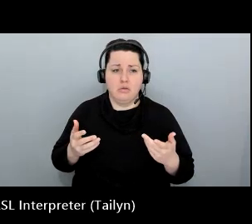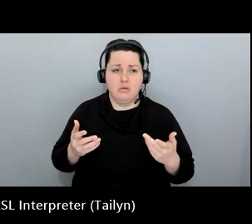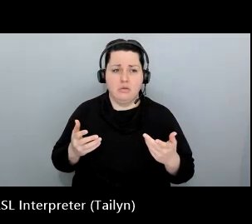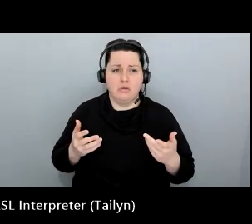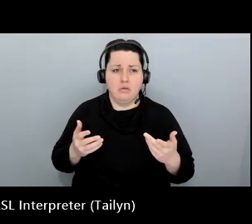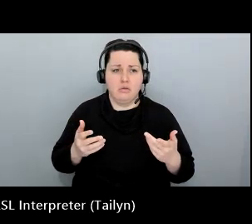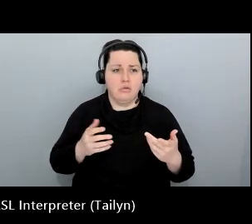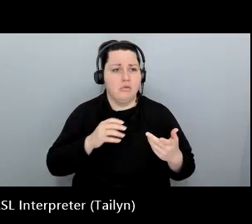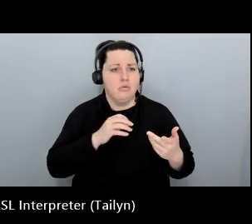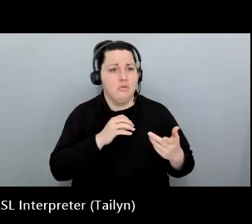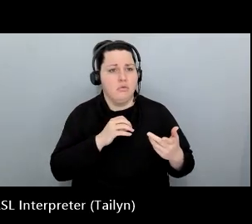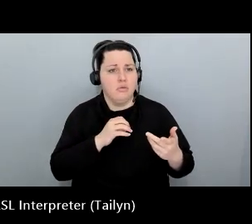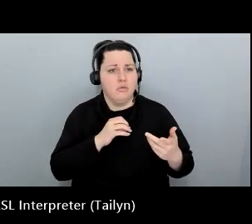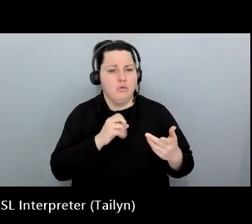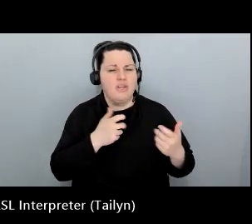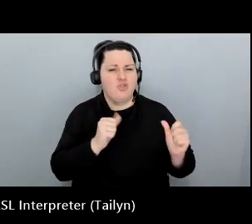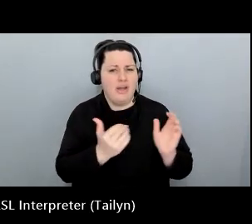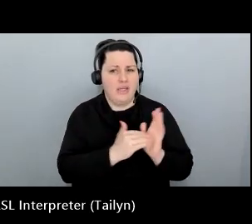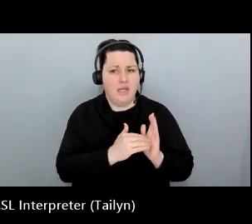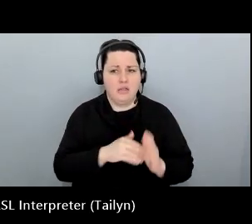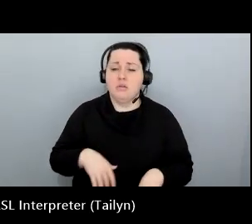All right, try again.